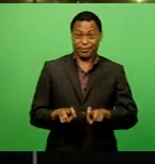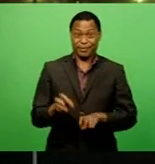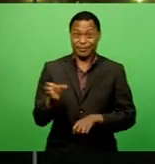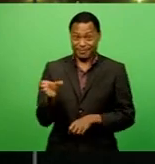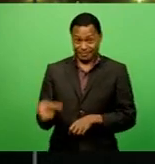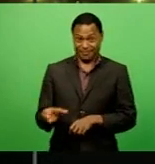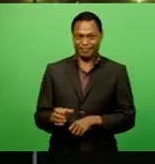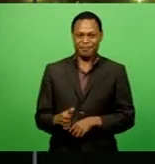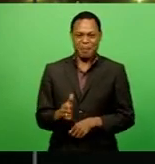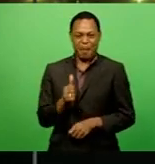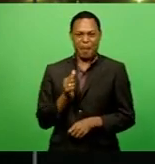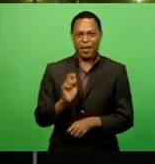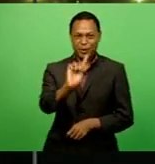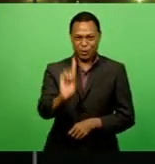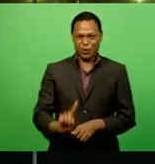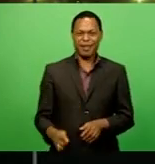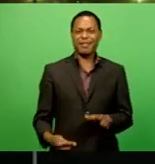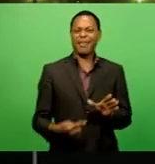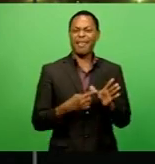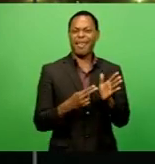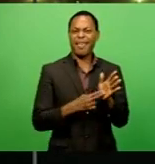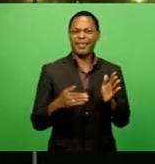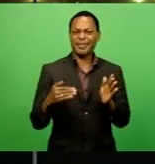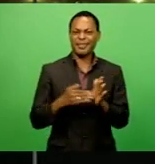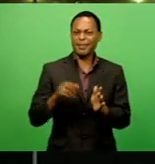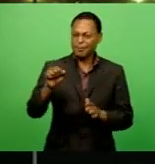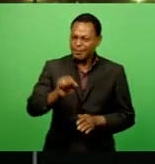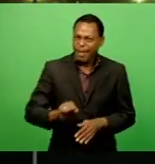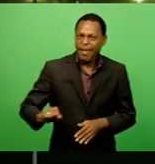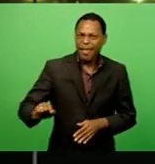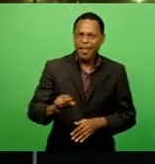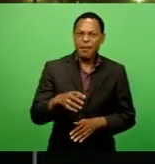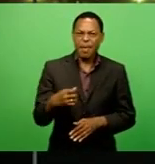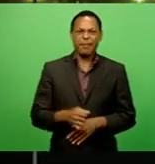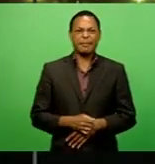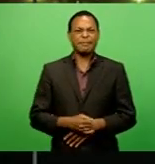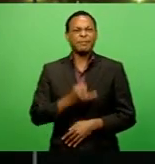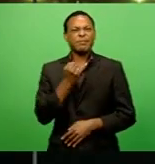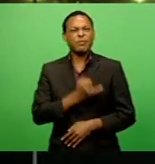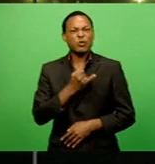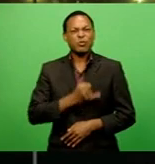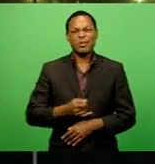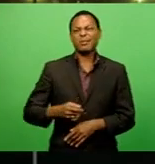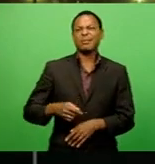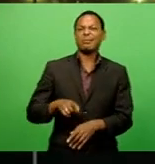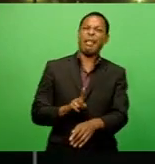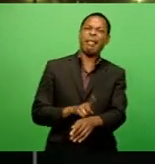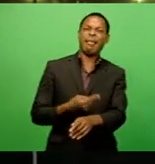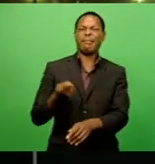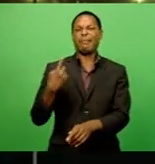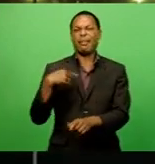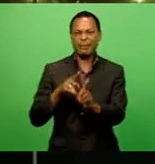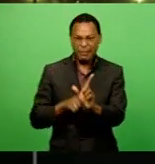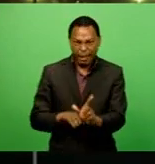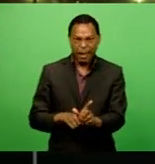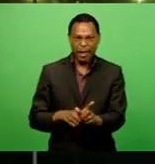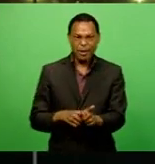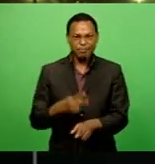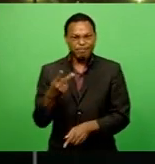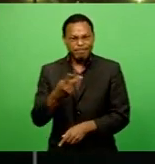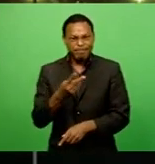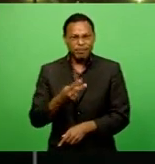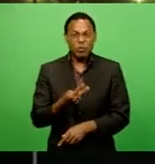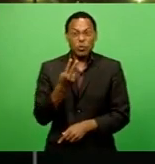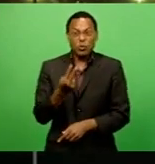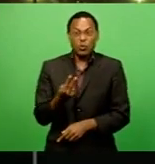the ANZ Stadium in Suva today. After some niggling injuries late last year, the duo, who are also vying for a